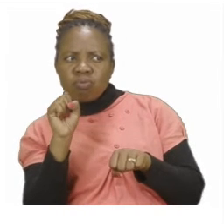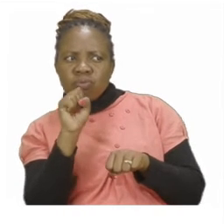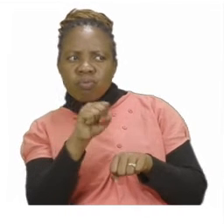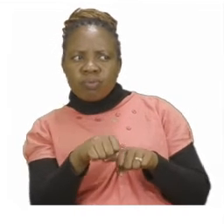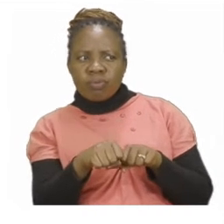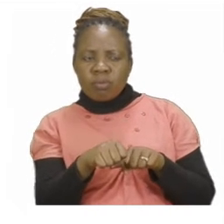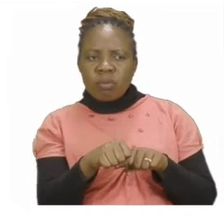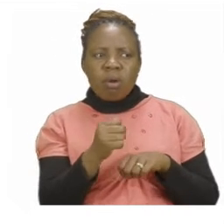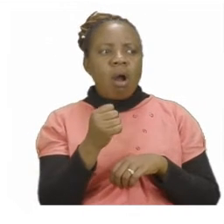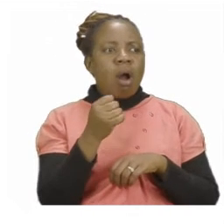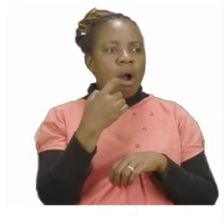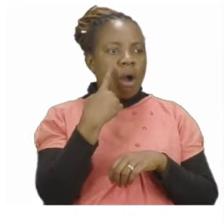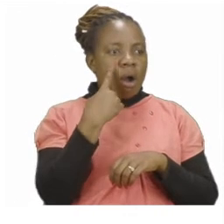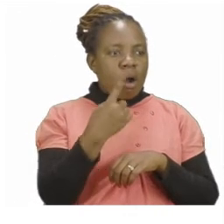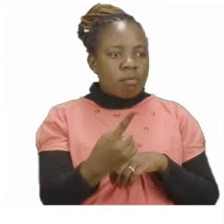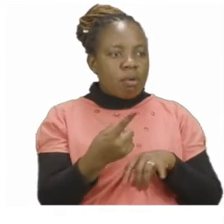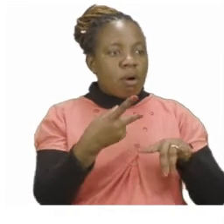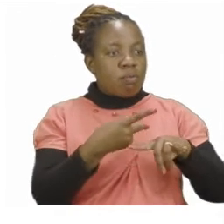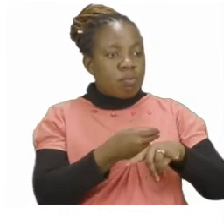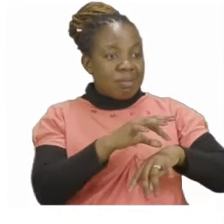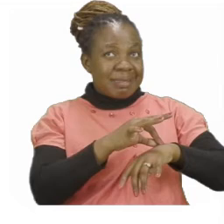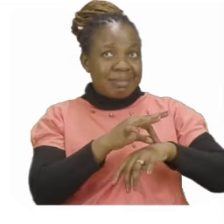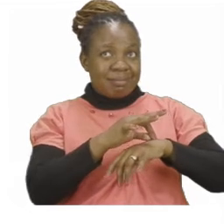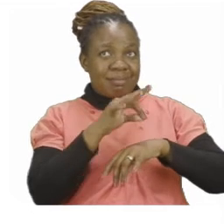sheep's skin. He thought,